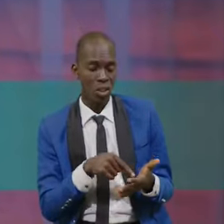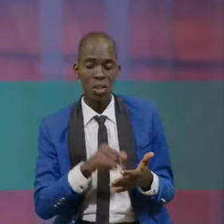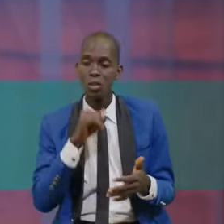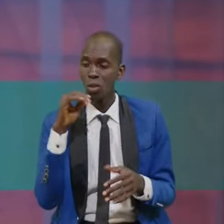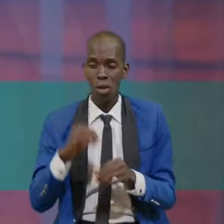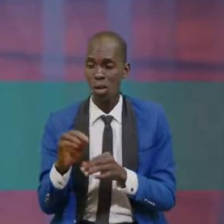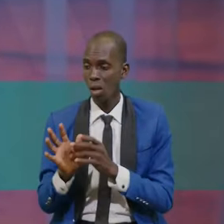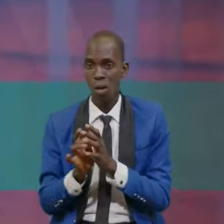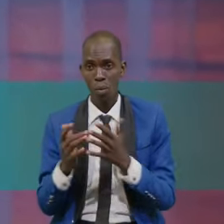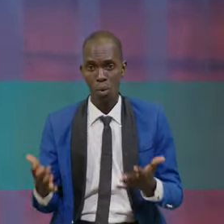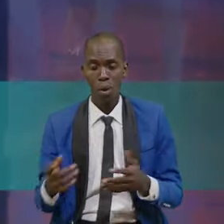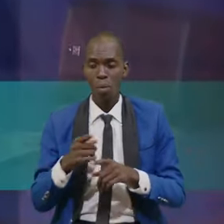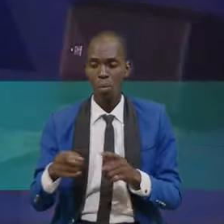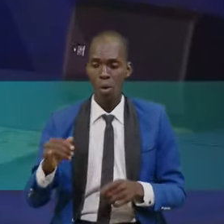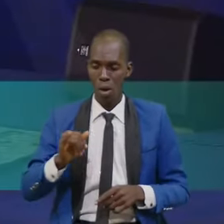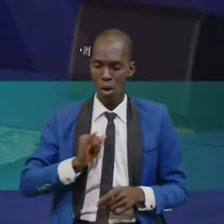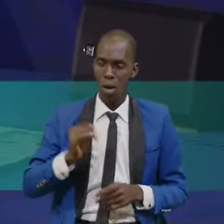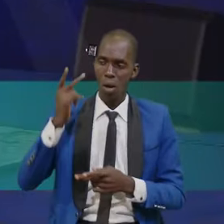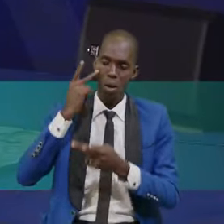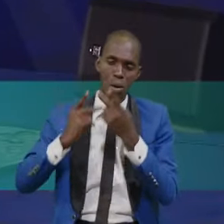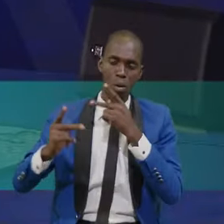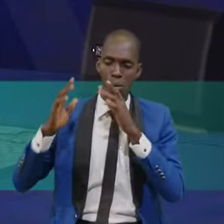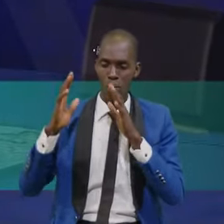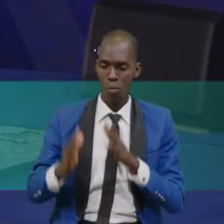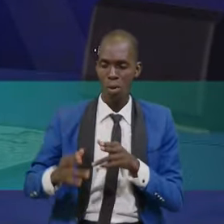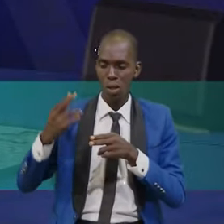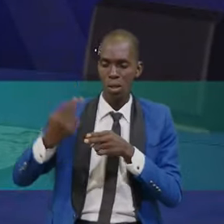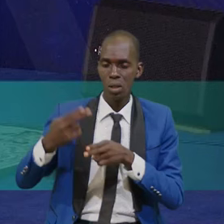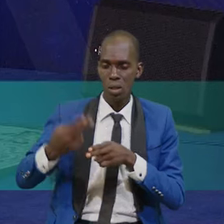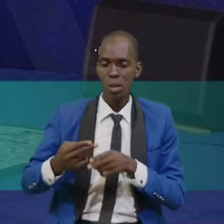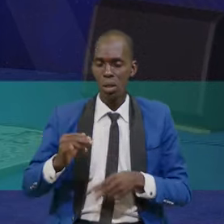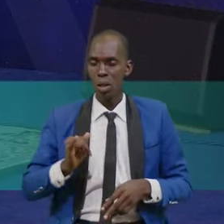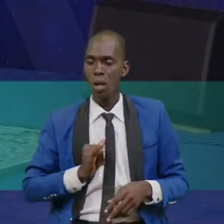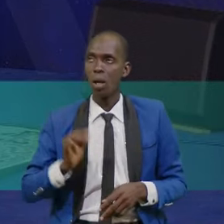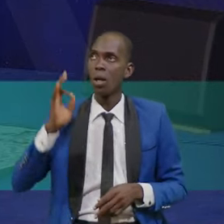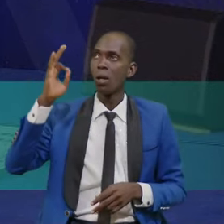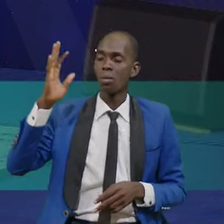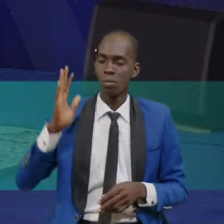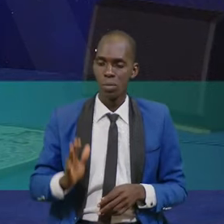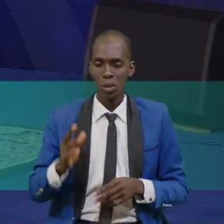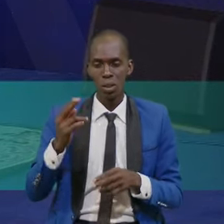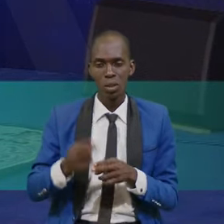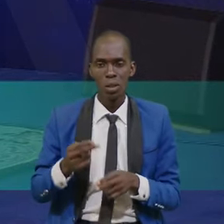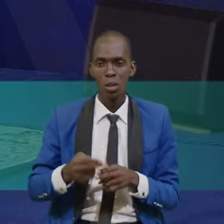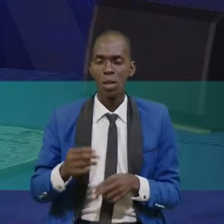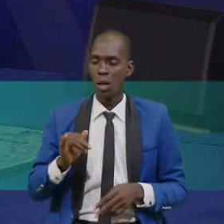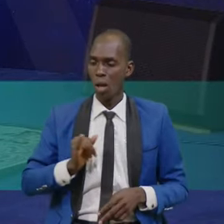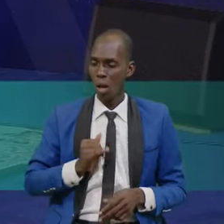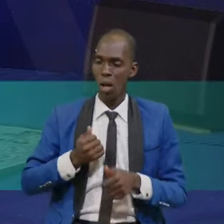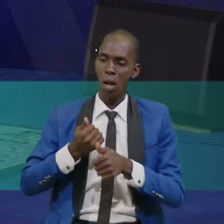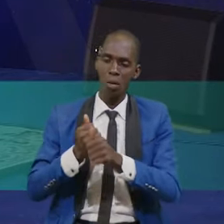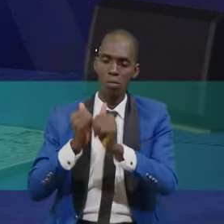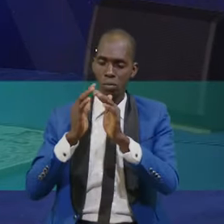I, prophet so-and-so, I, preacher so-and-so, I, apostle